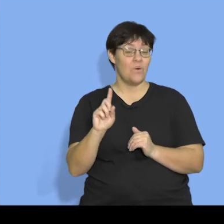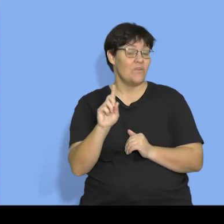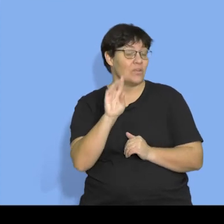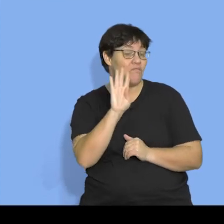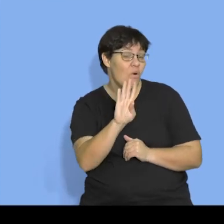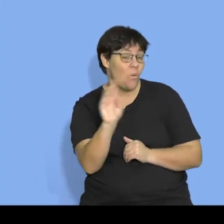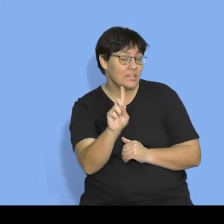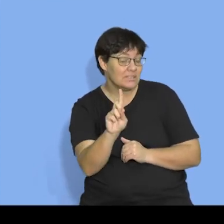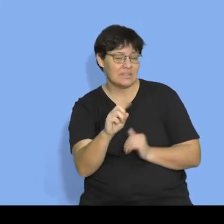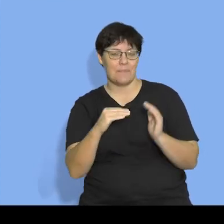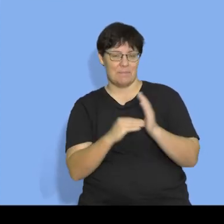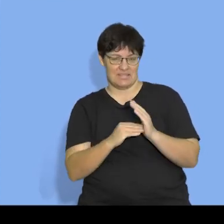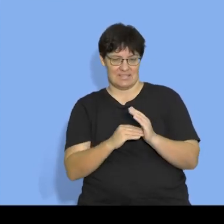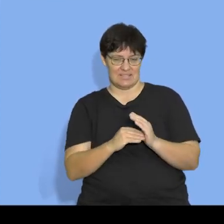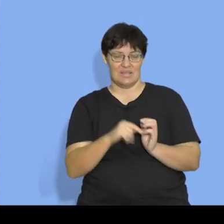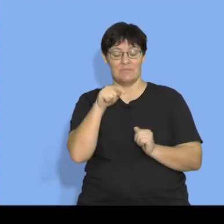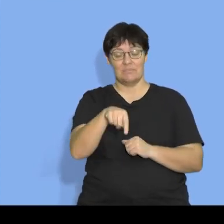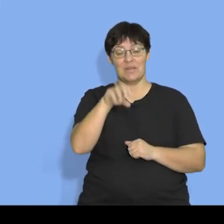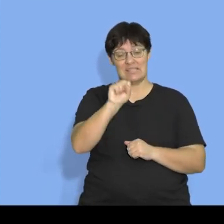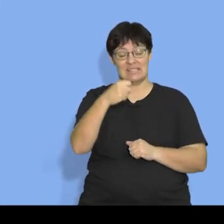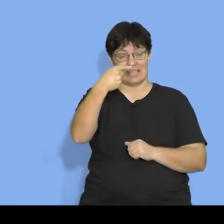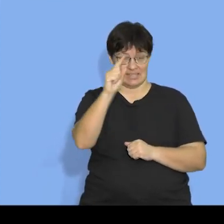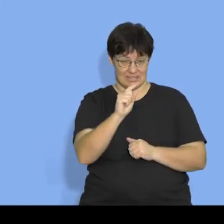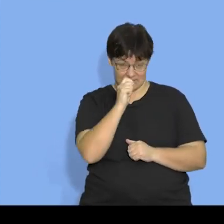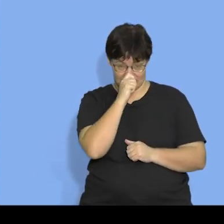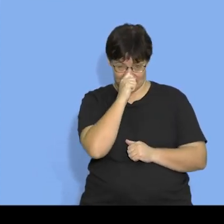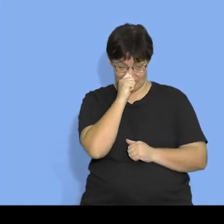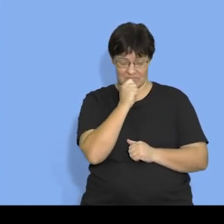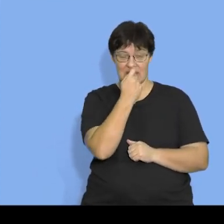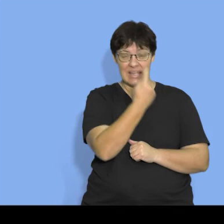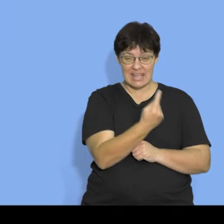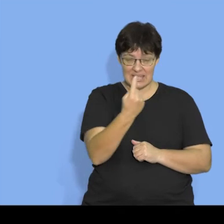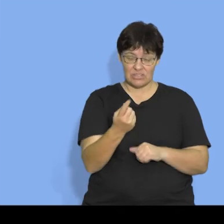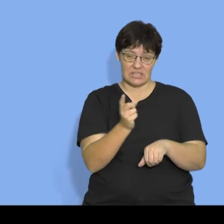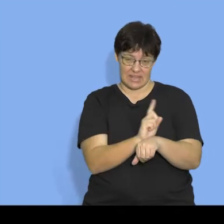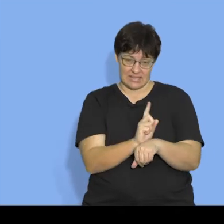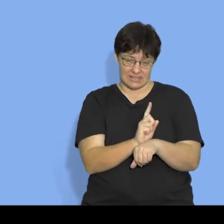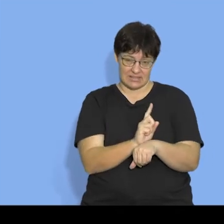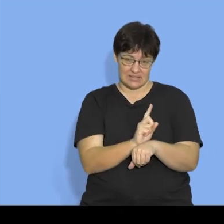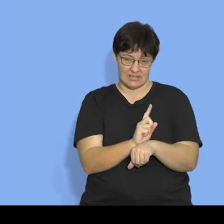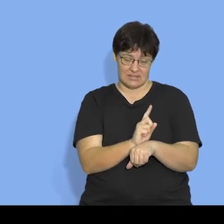meters per second. So every second,